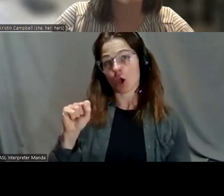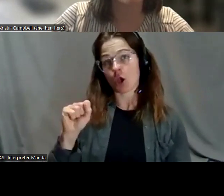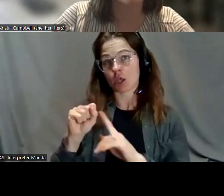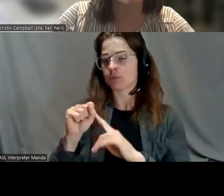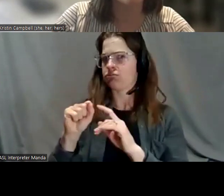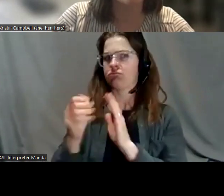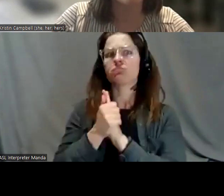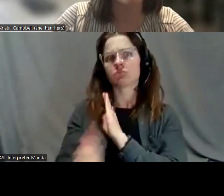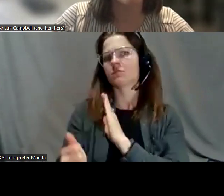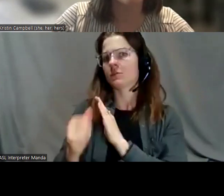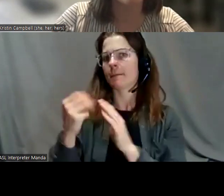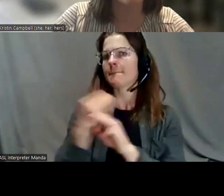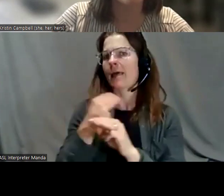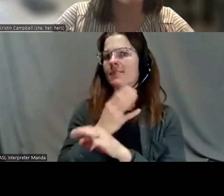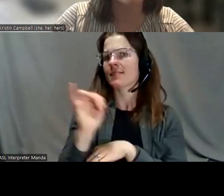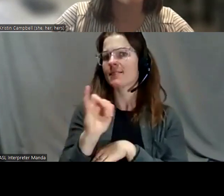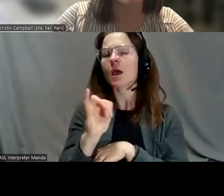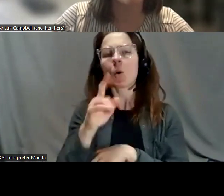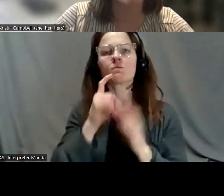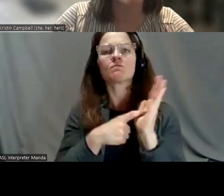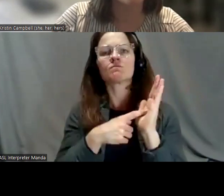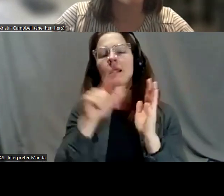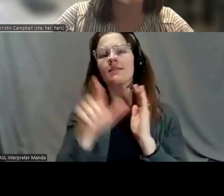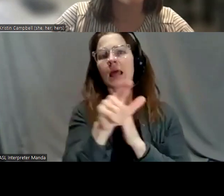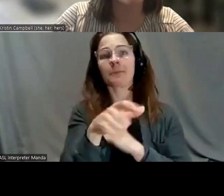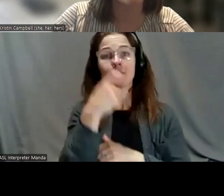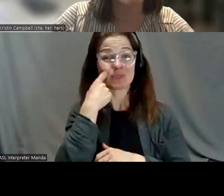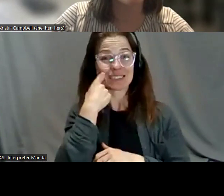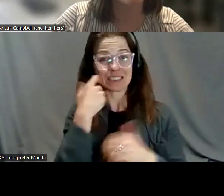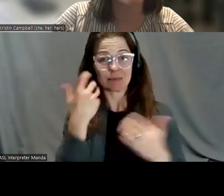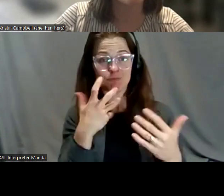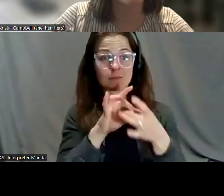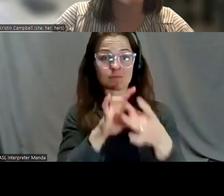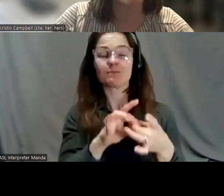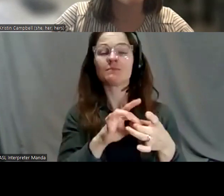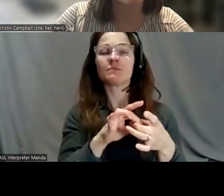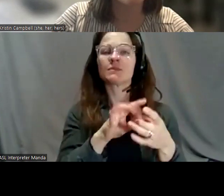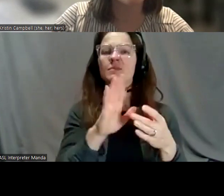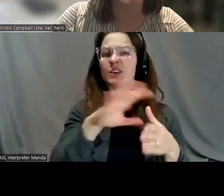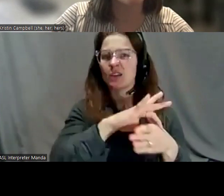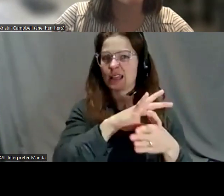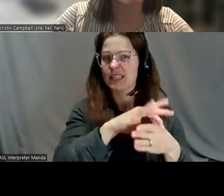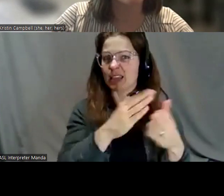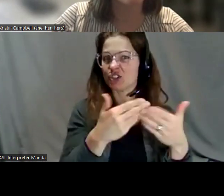math, and what we saw at Libraries Without Walls recently around down content in general is looking very